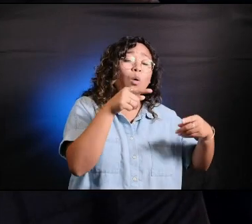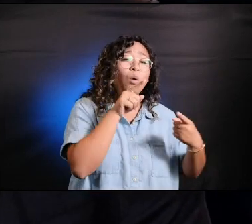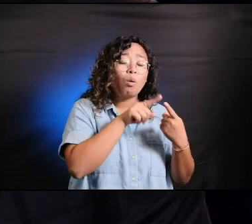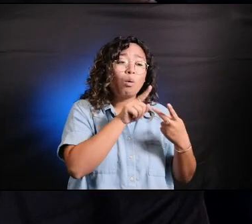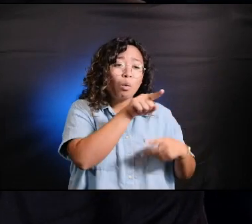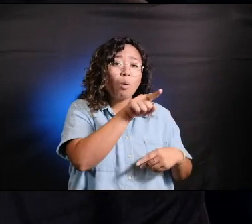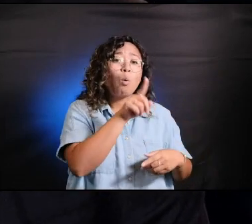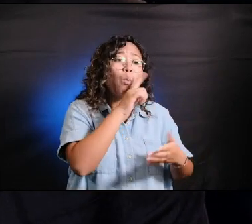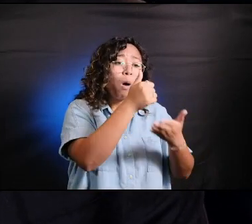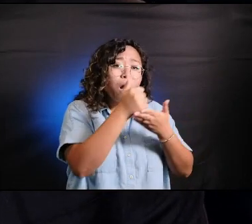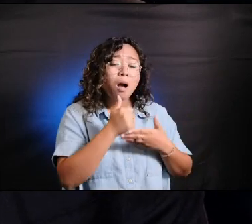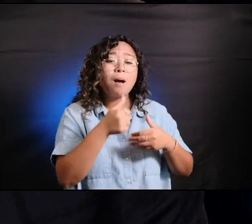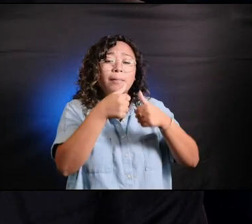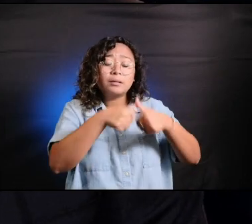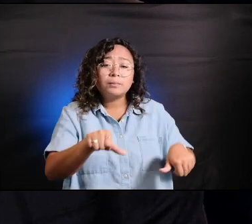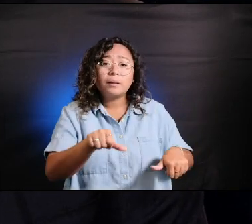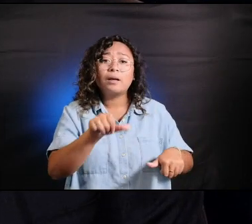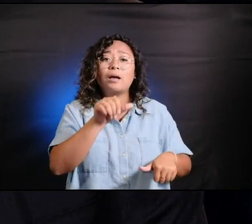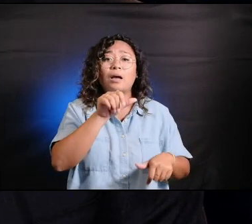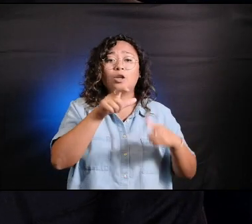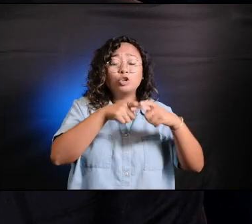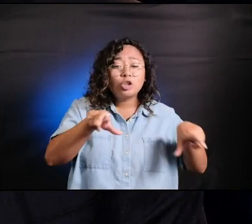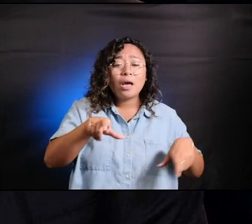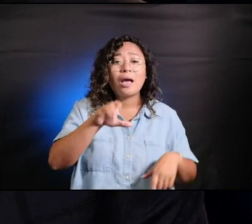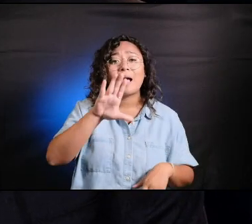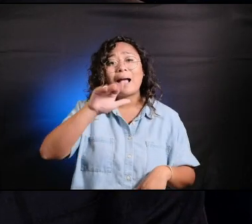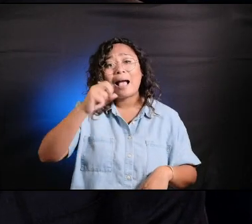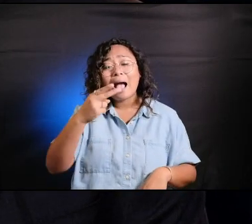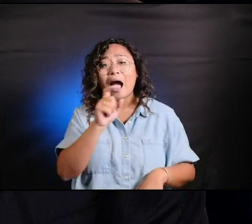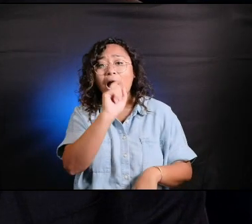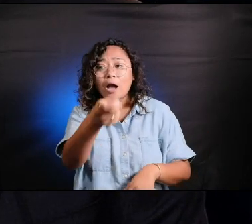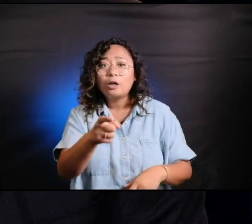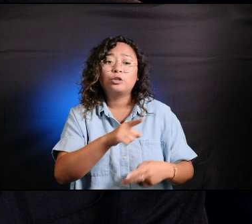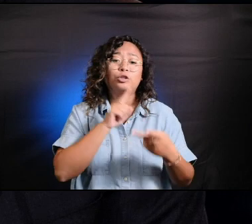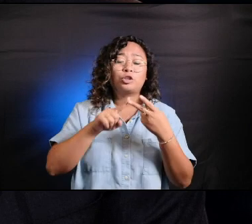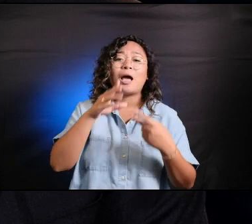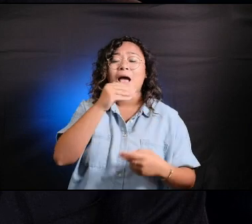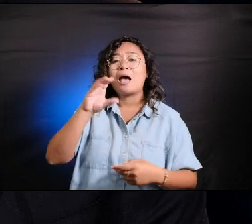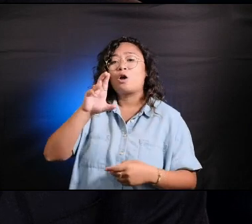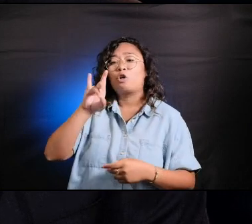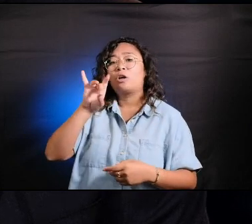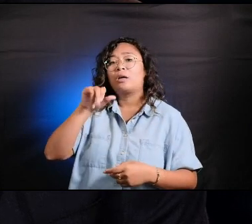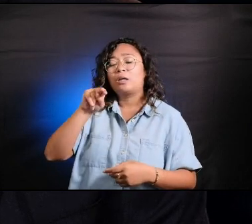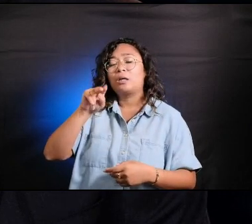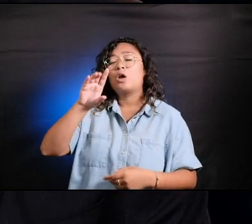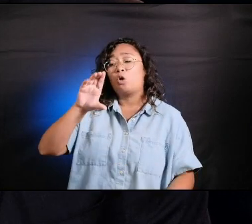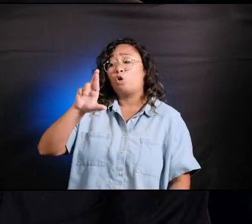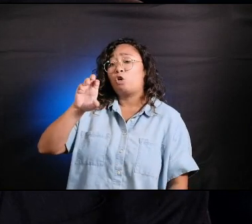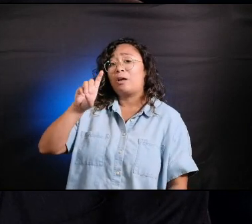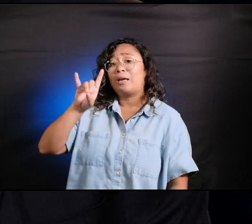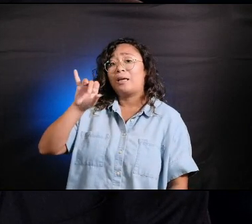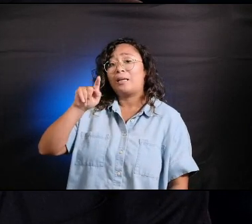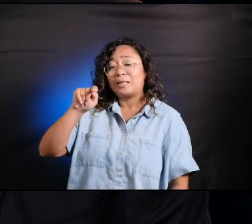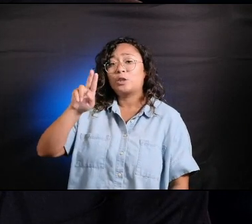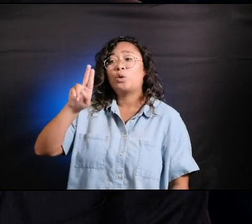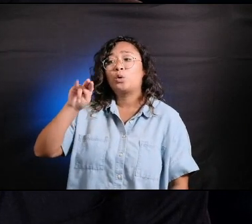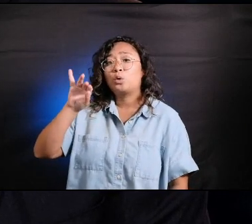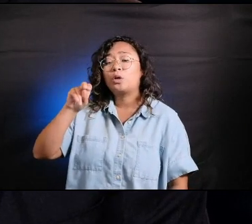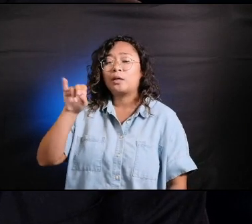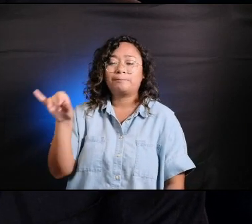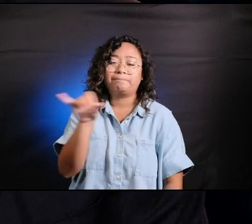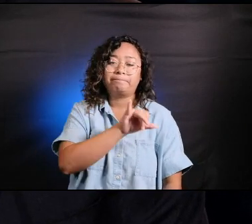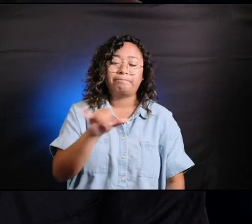your assistance in getting these checks cashed out so we can get much needed relief to our residents. Thank you,